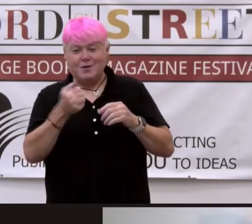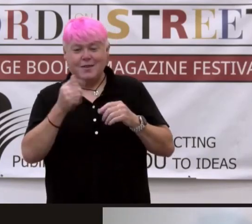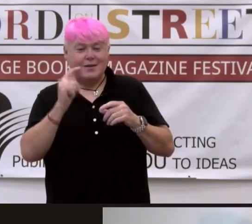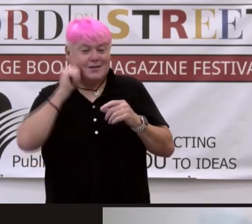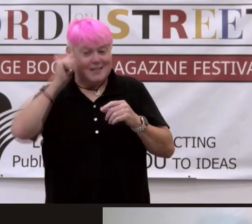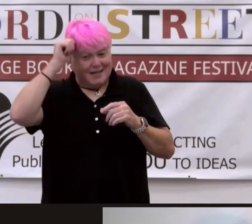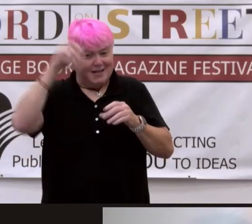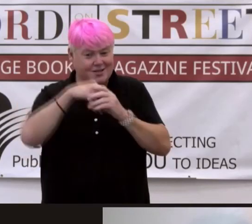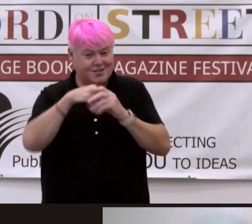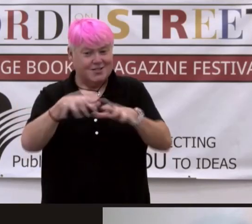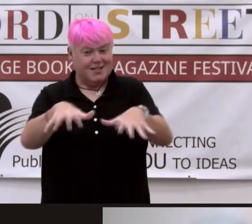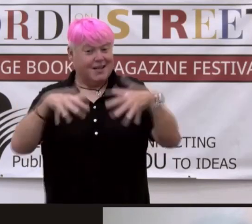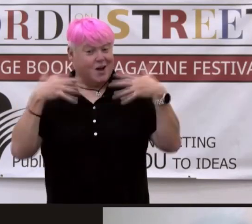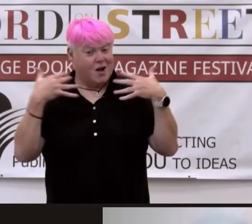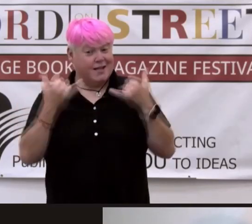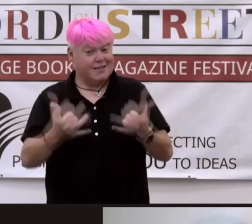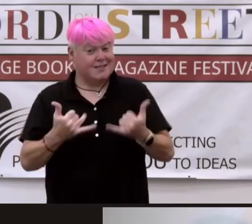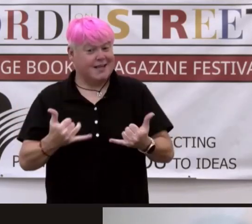I can sense that.